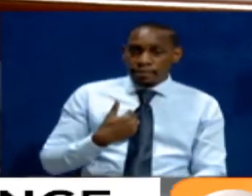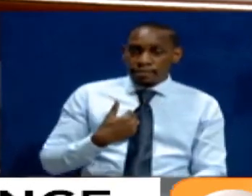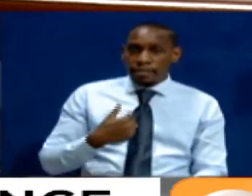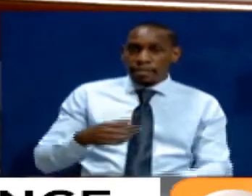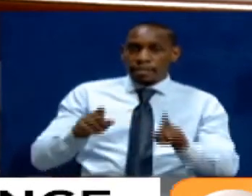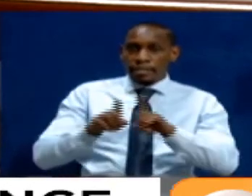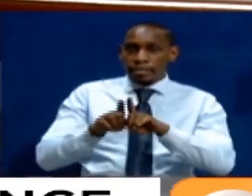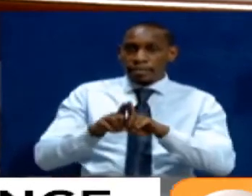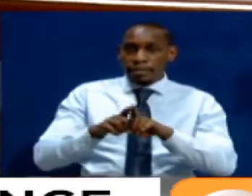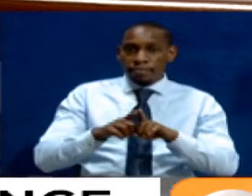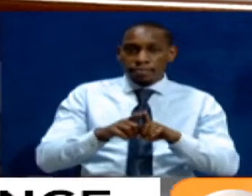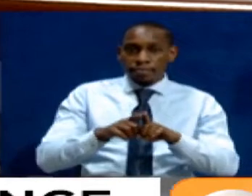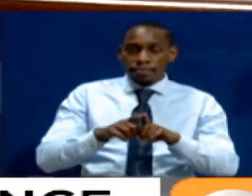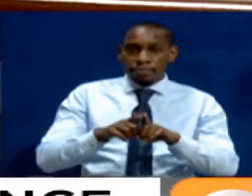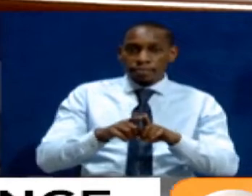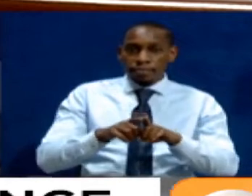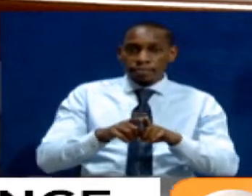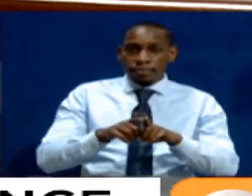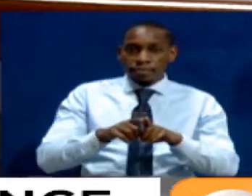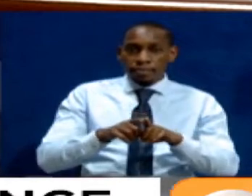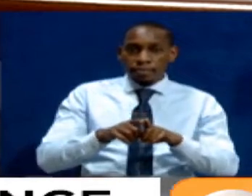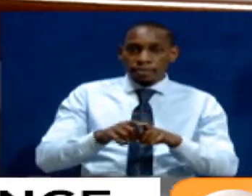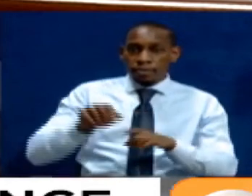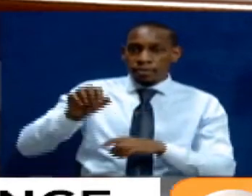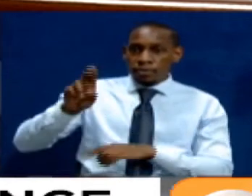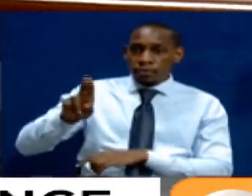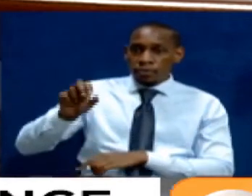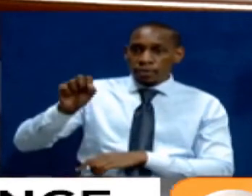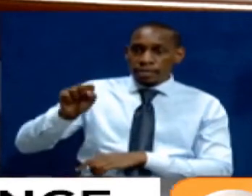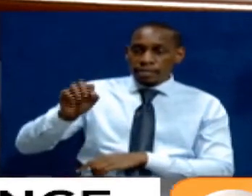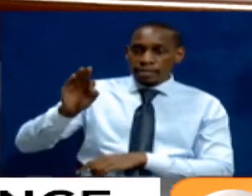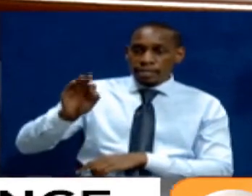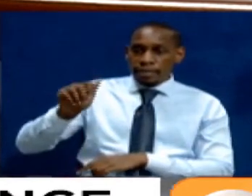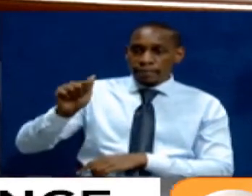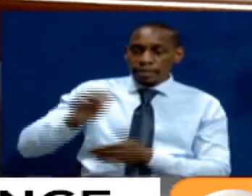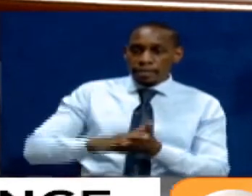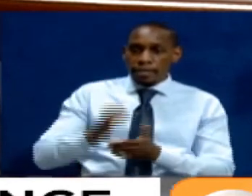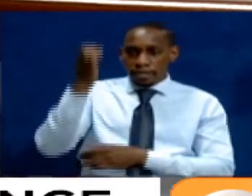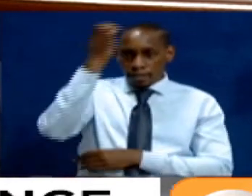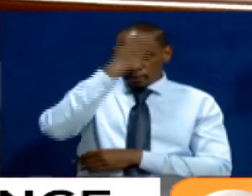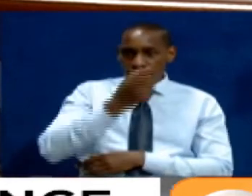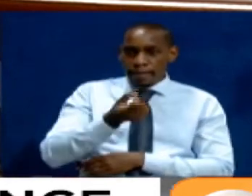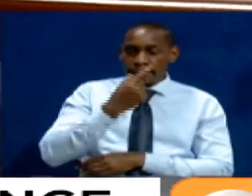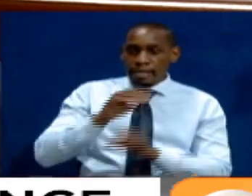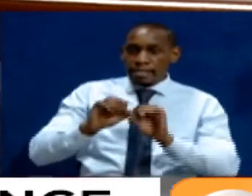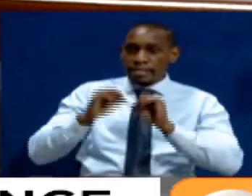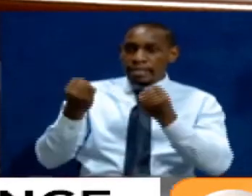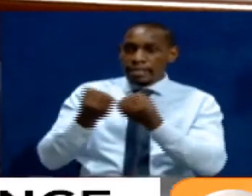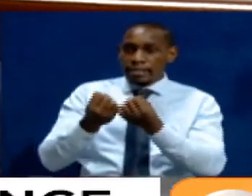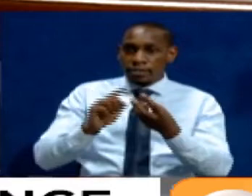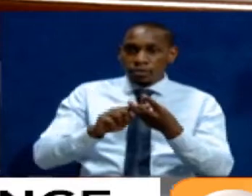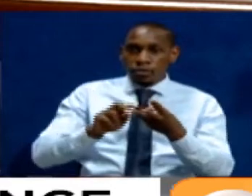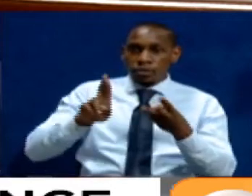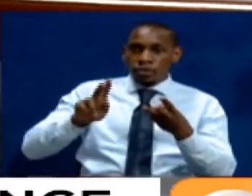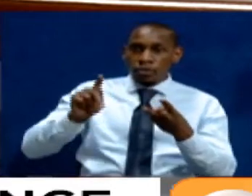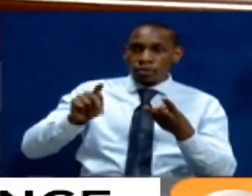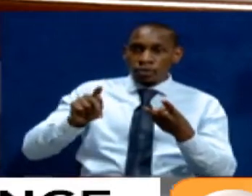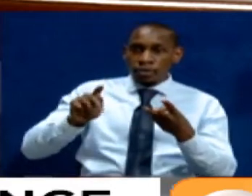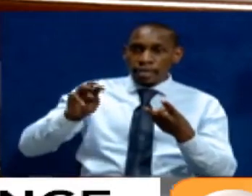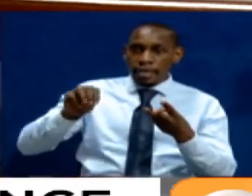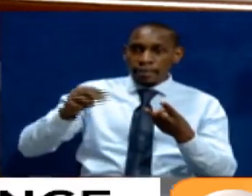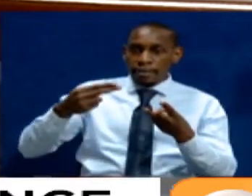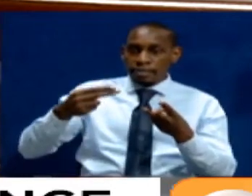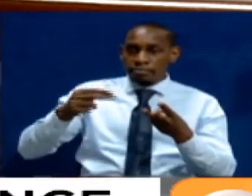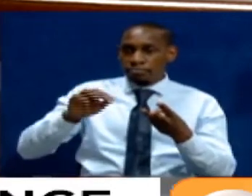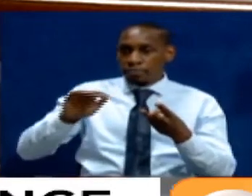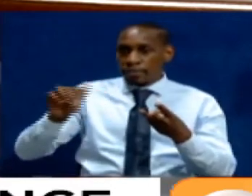the stringent regulatory authority is the US FDA, is the European Medicines Agency, is the UK MH